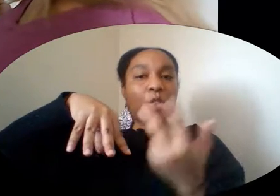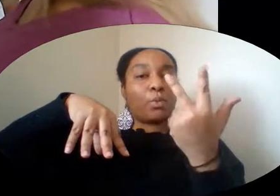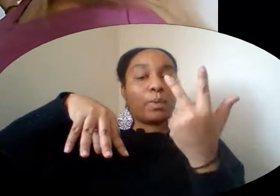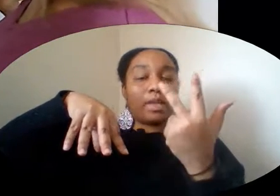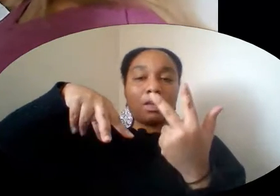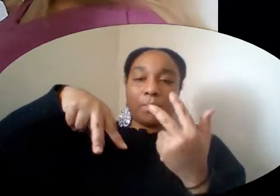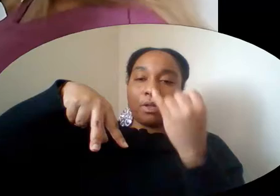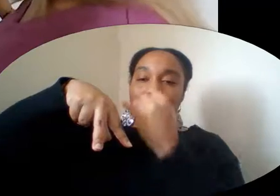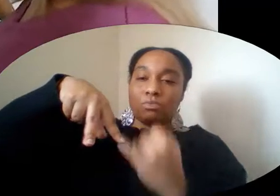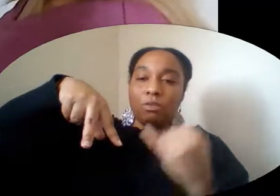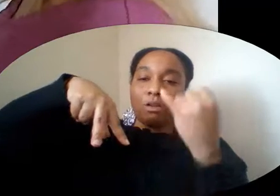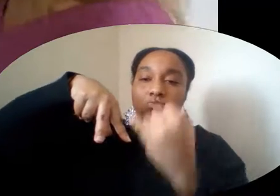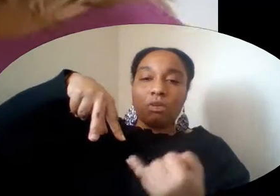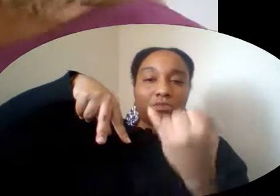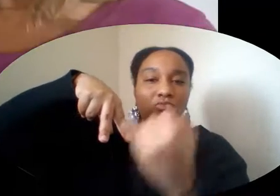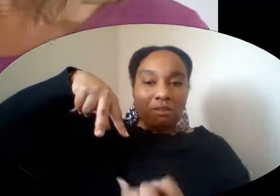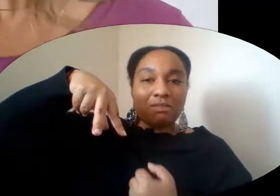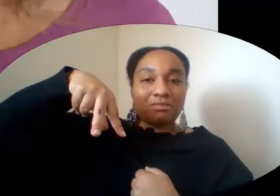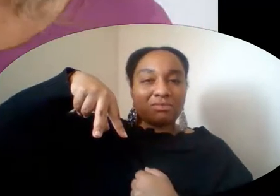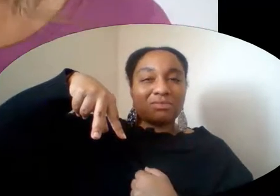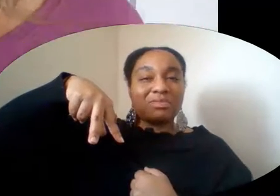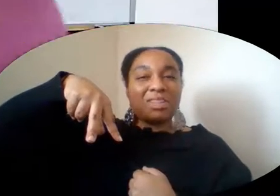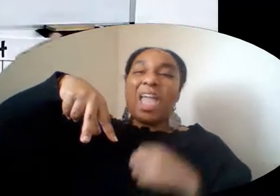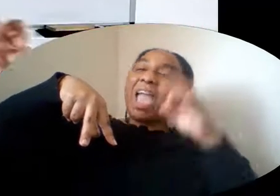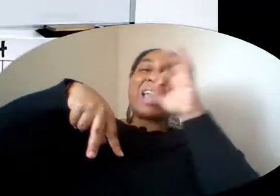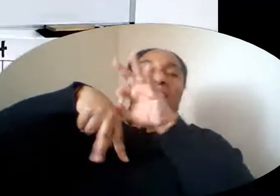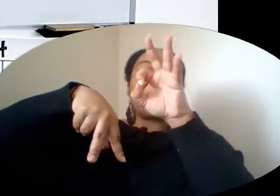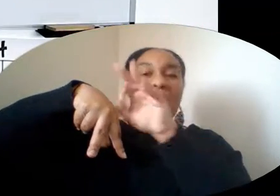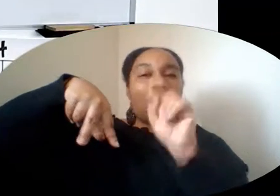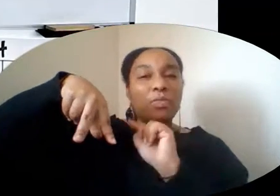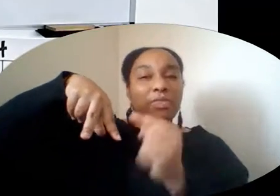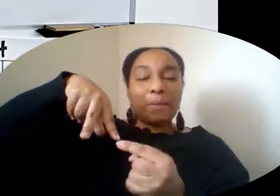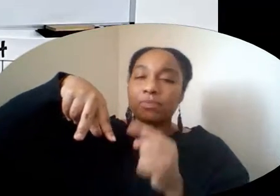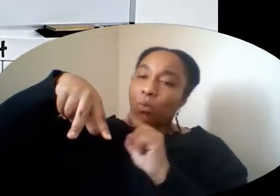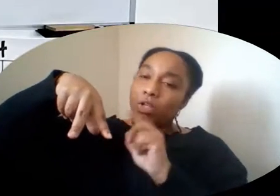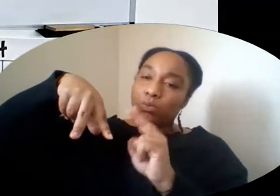tentacles on each one, and then they might just count them. So they might say